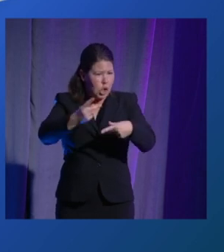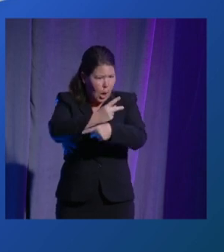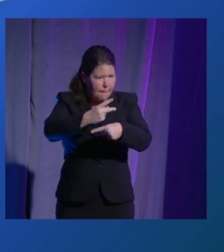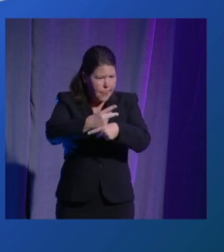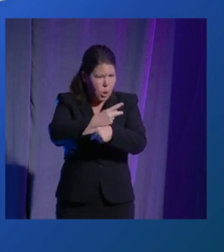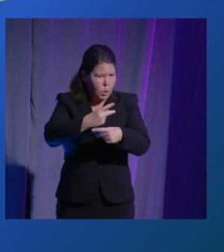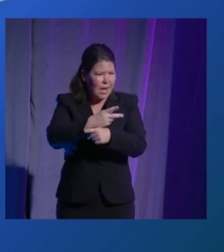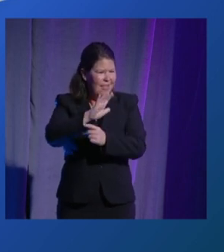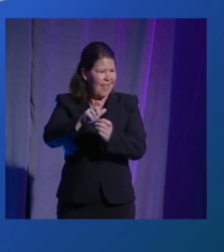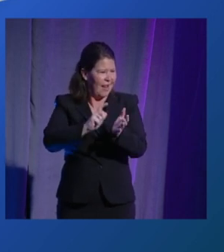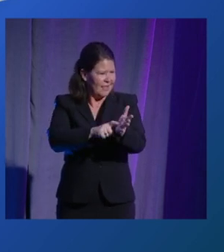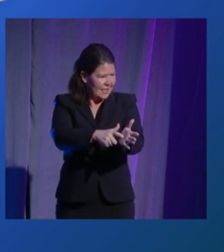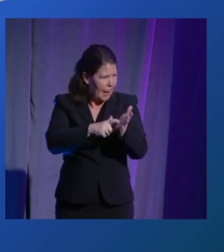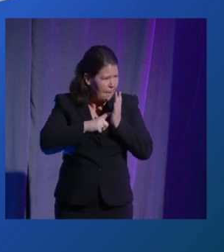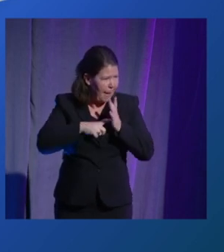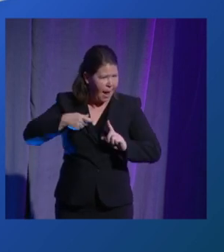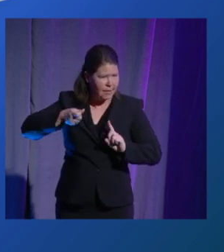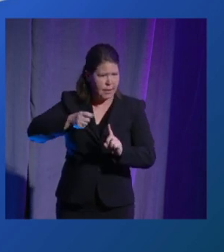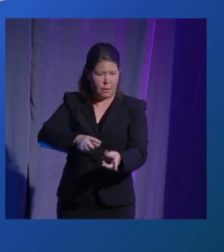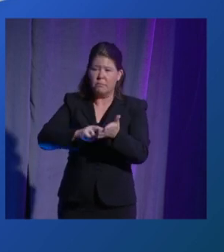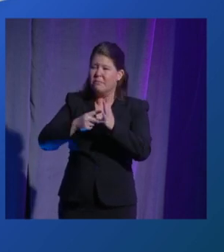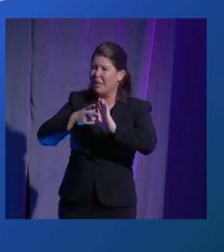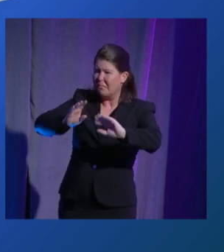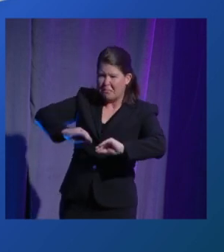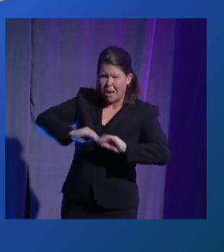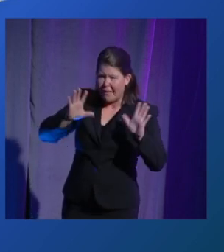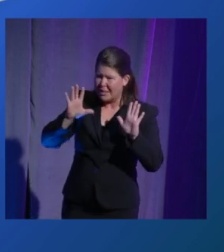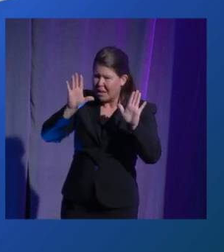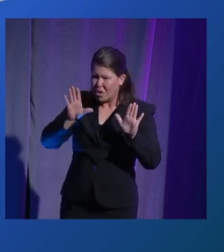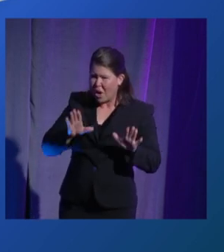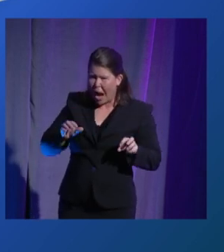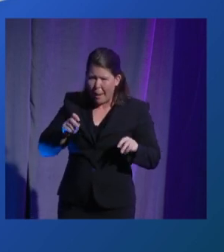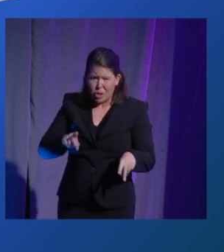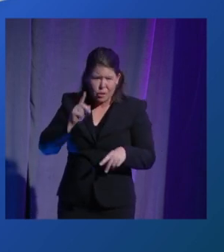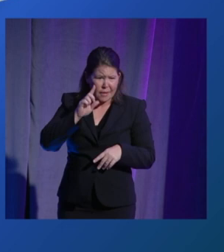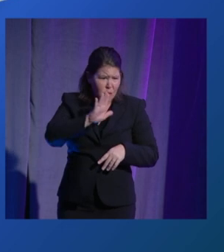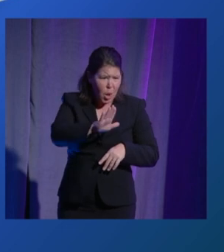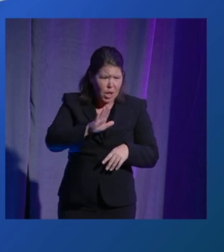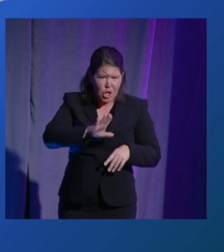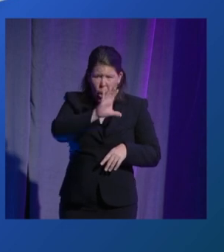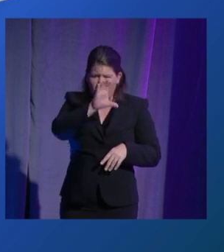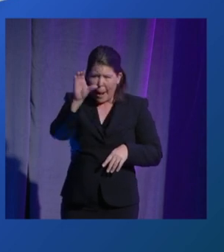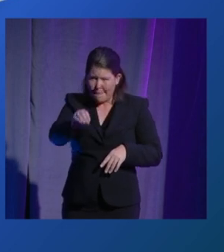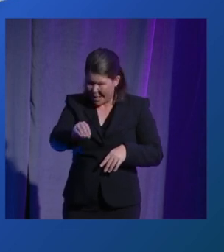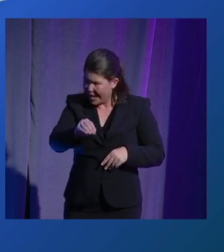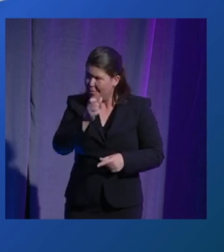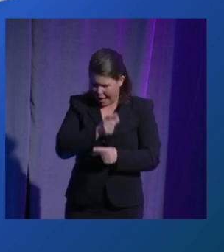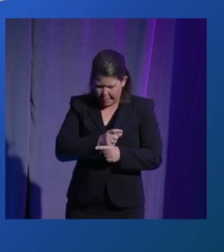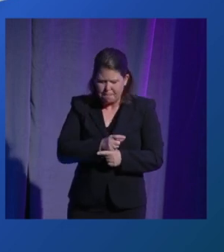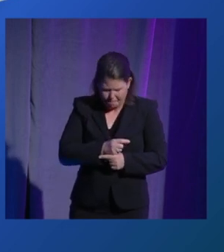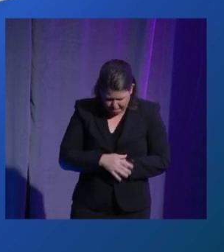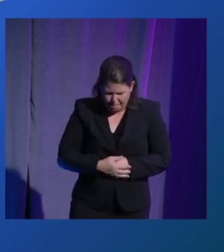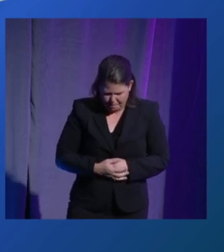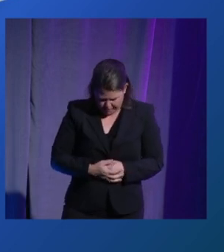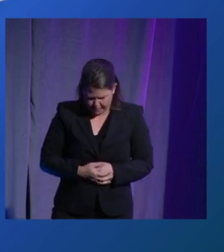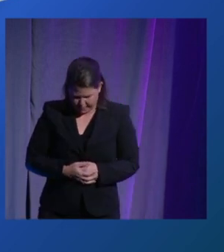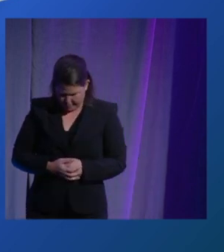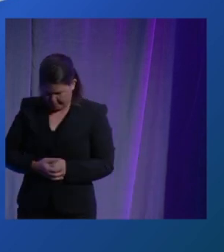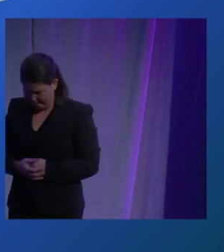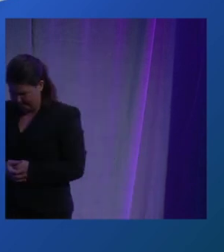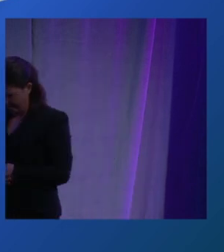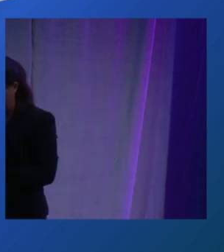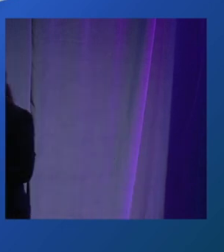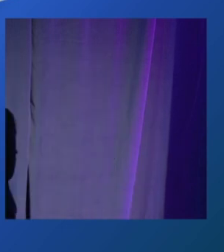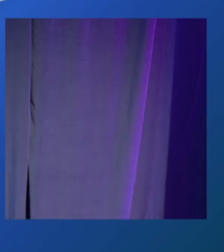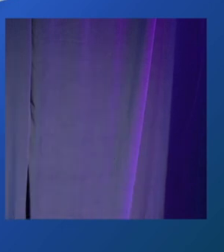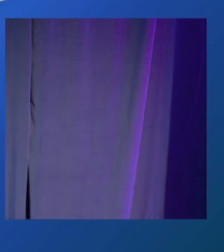is is sort you know obviously a great opportunity for your company right it's positive future I think the whole the whole industry is thinking about the addressable